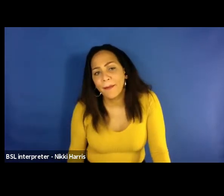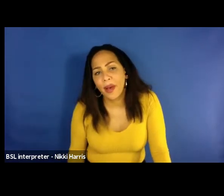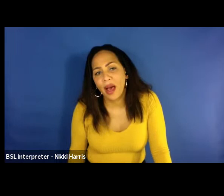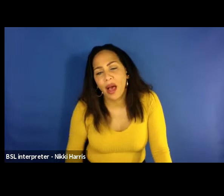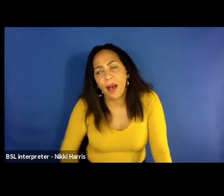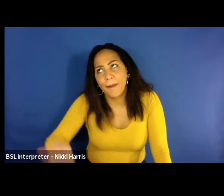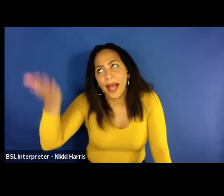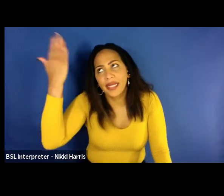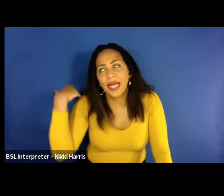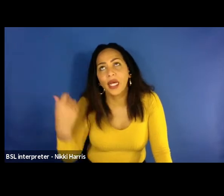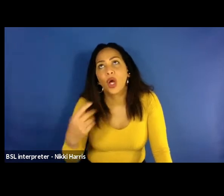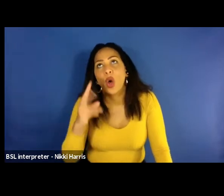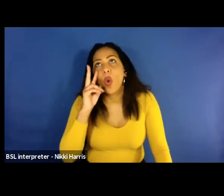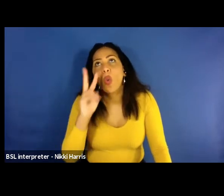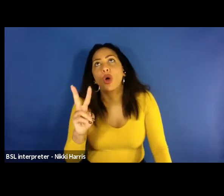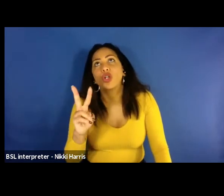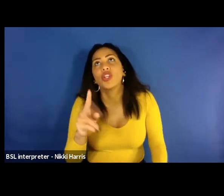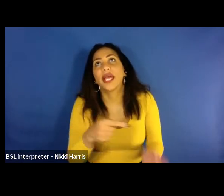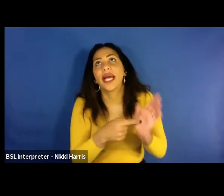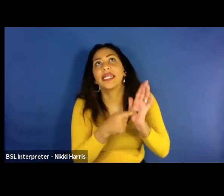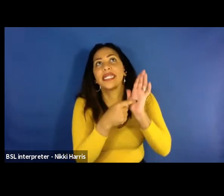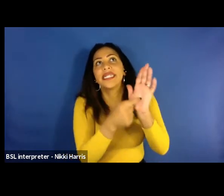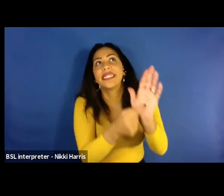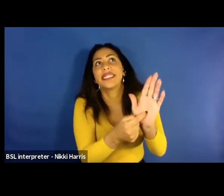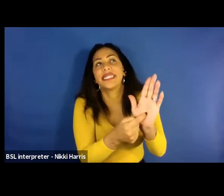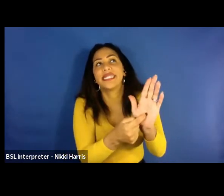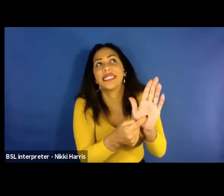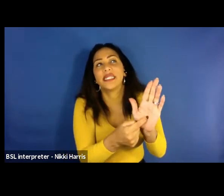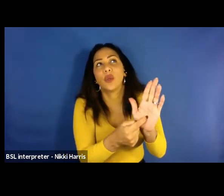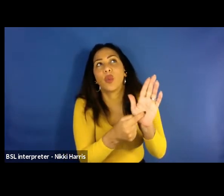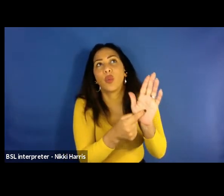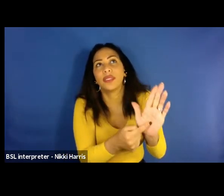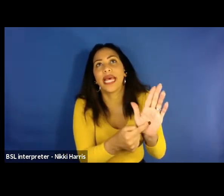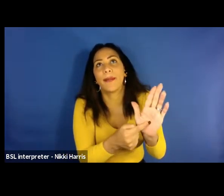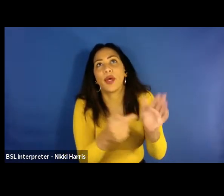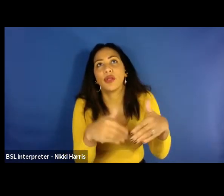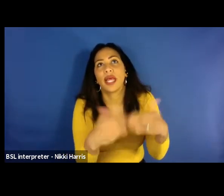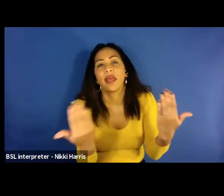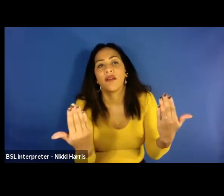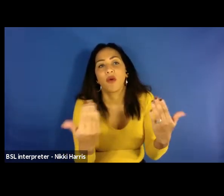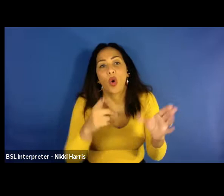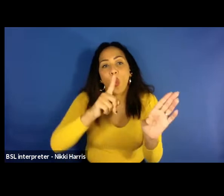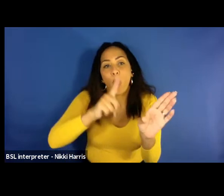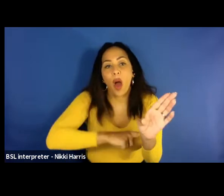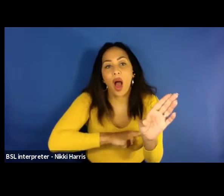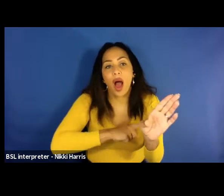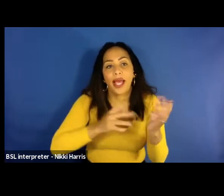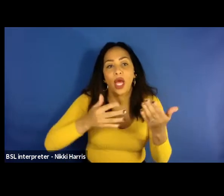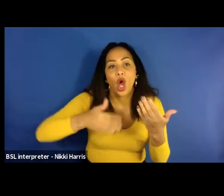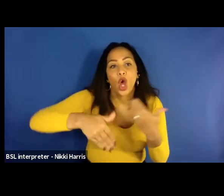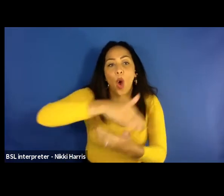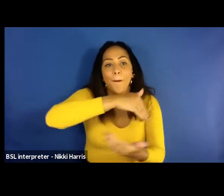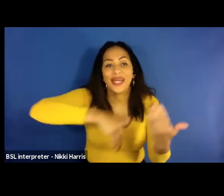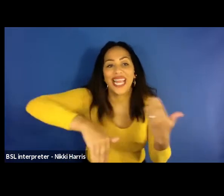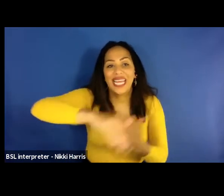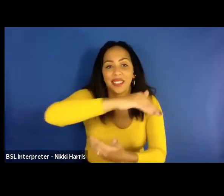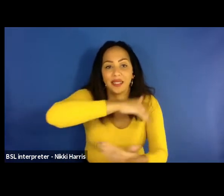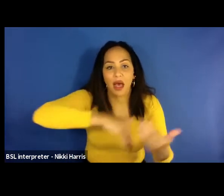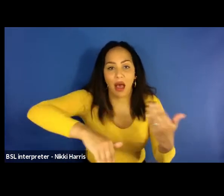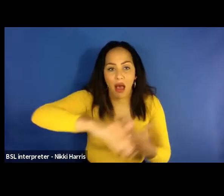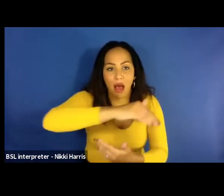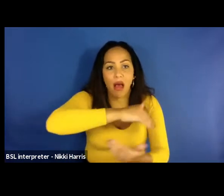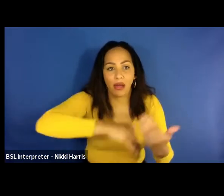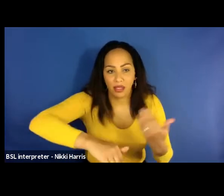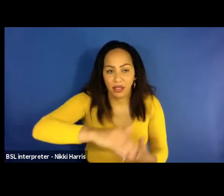a demo day for an accelerator called Y Combinator, and Airbnb were presenting. And I was thinking, hold on a minute, the idea